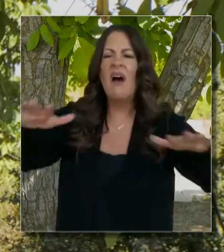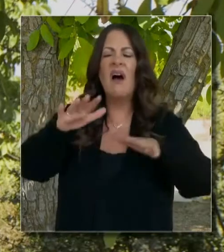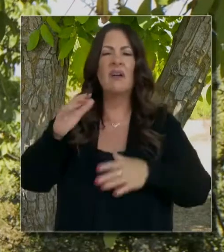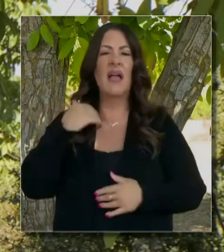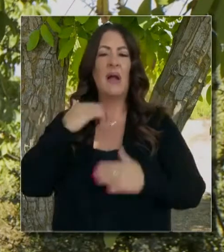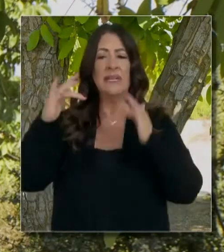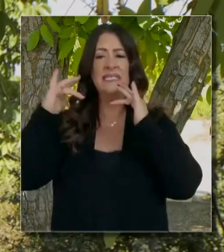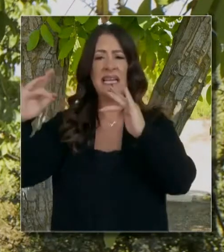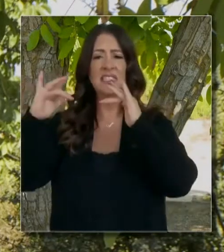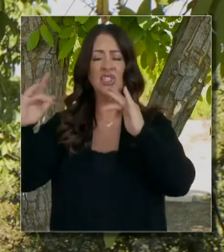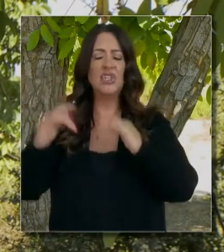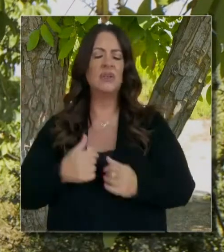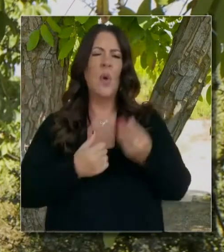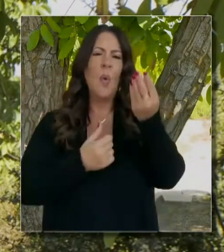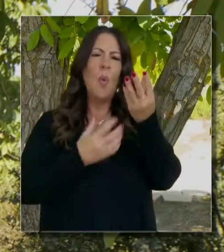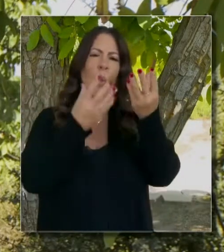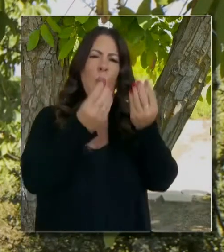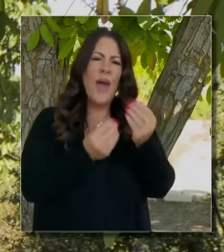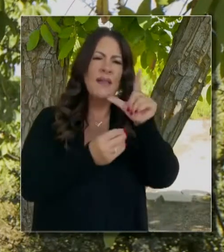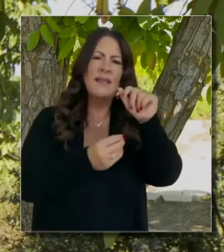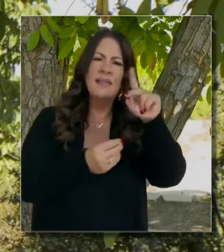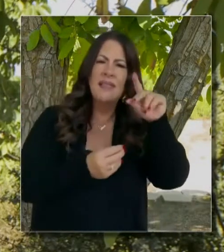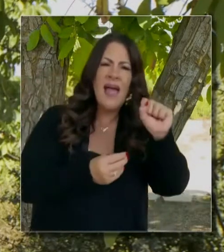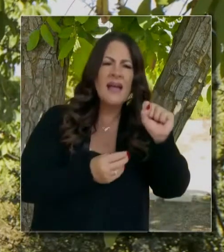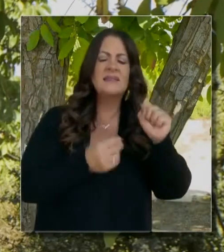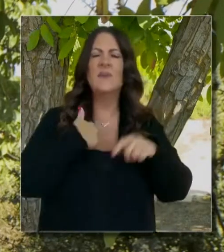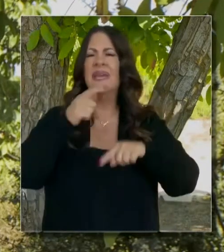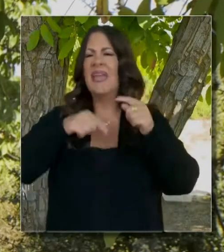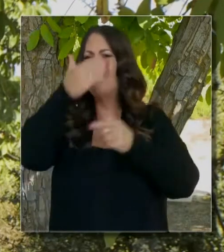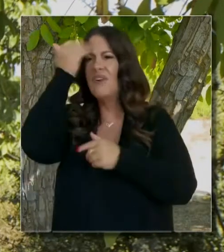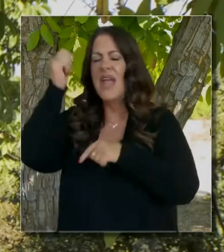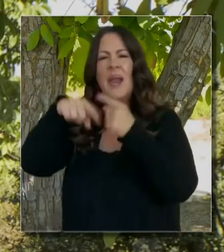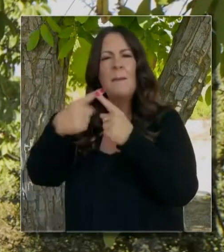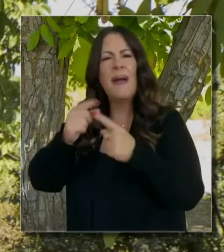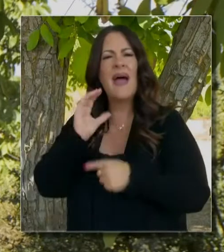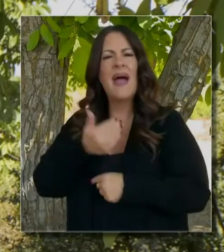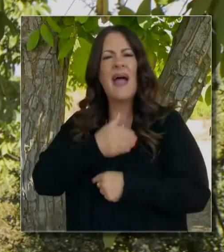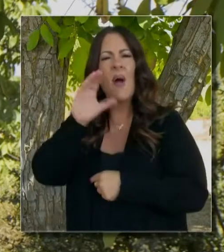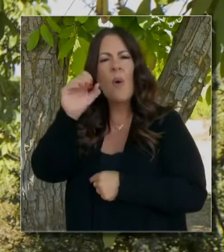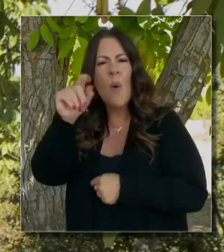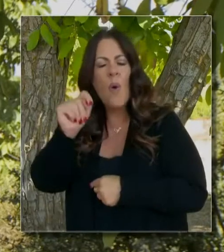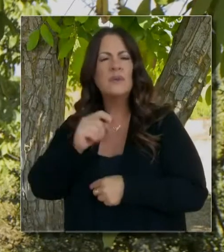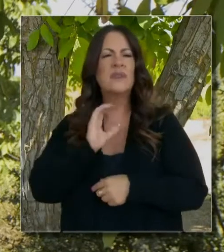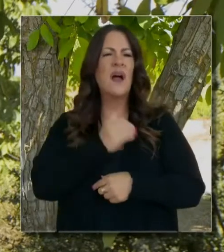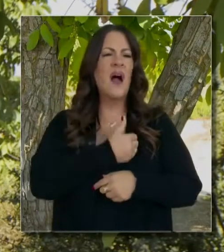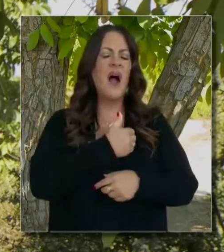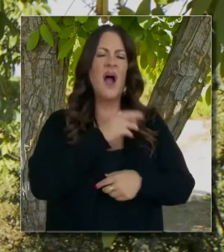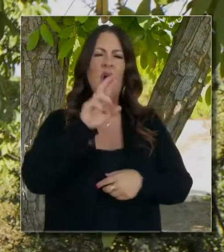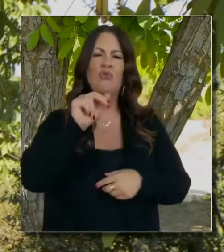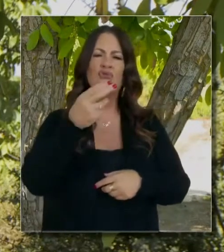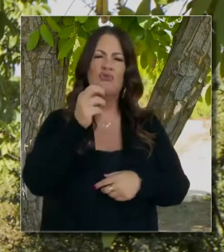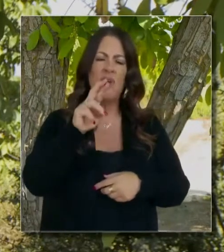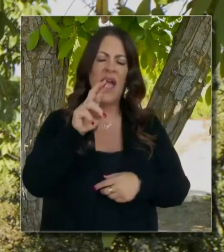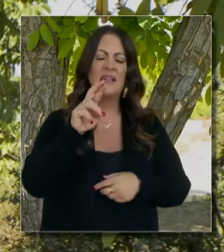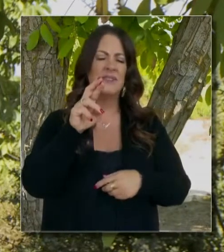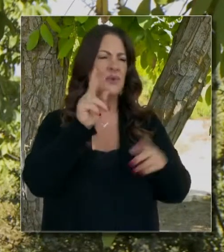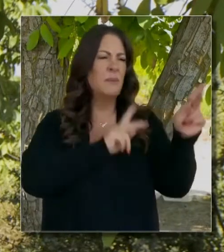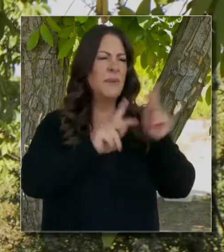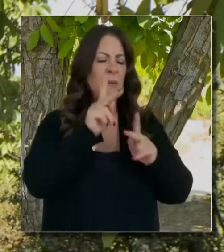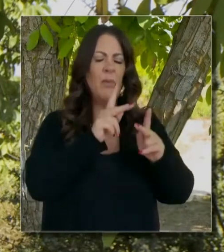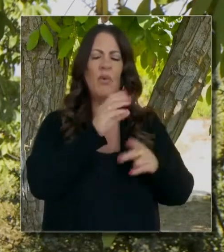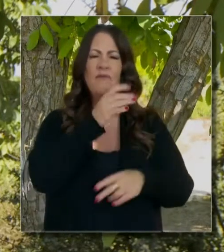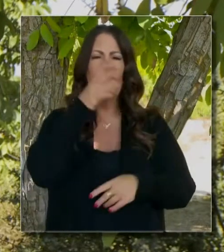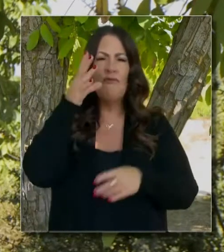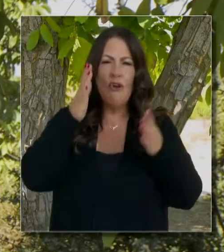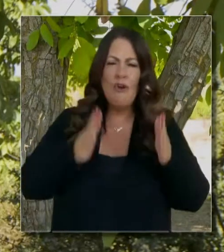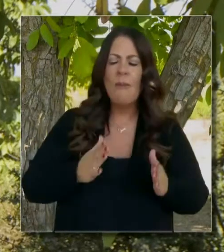our wetlands. We can't forget about our coasts. We can't forget about our ranchers. We can't forget about our farmers. We can't forget about agriculture